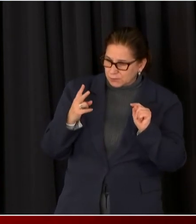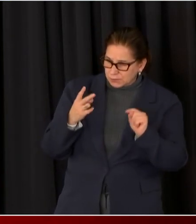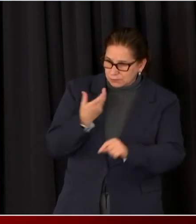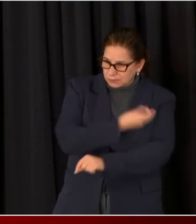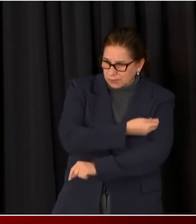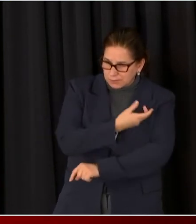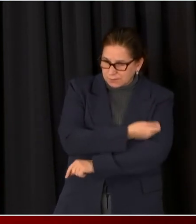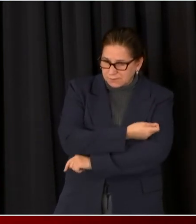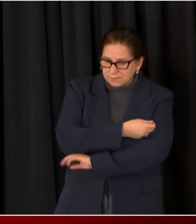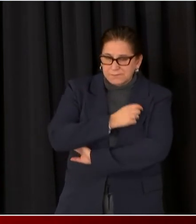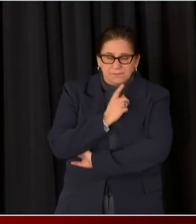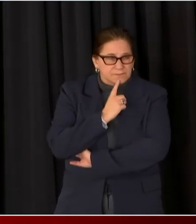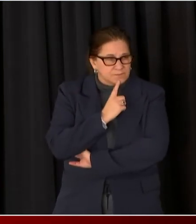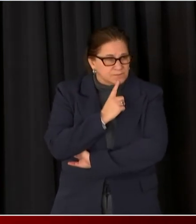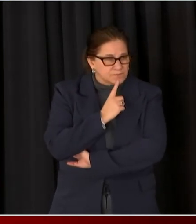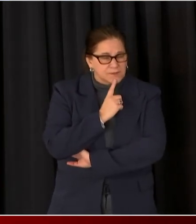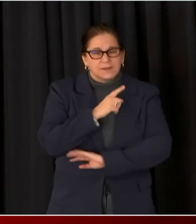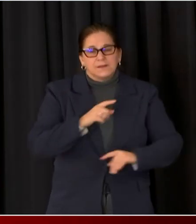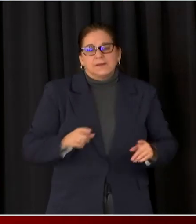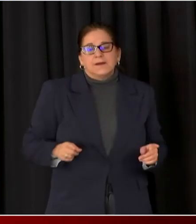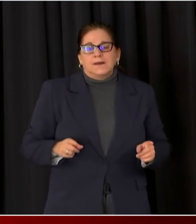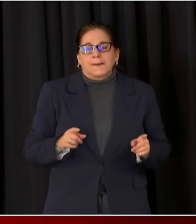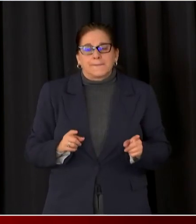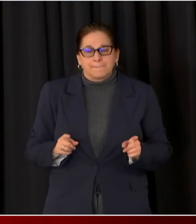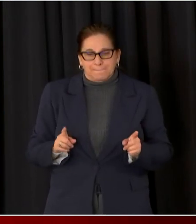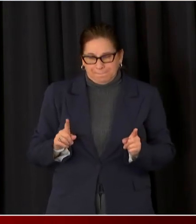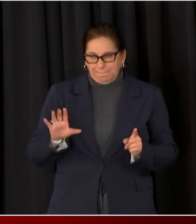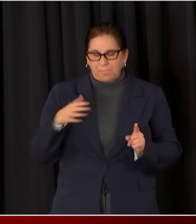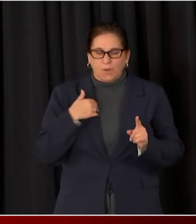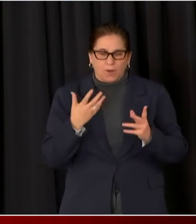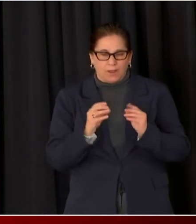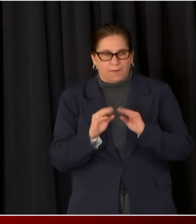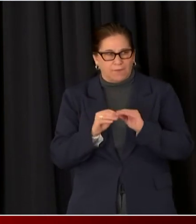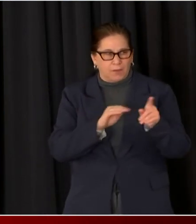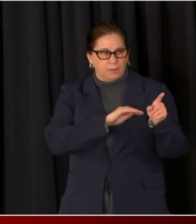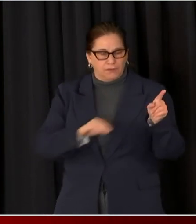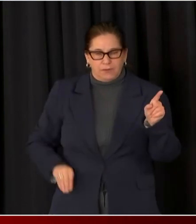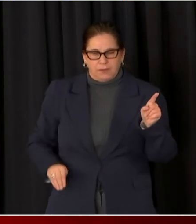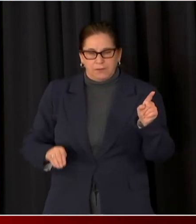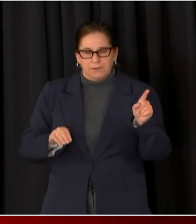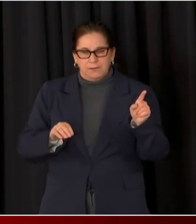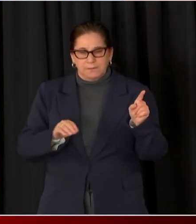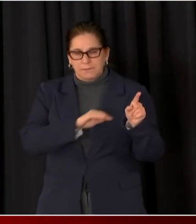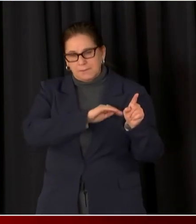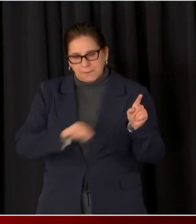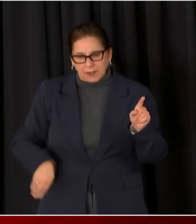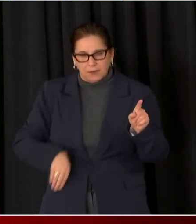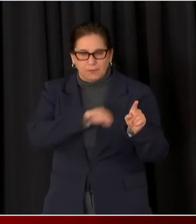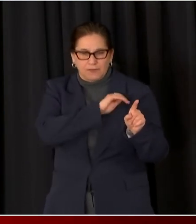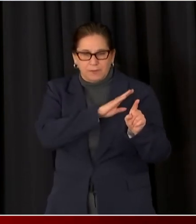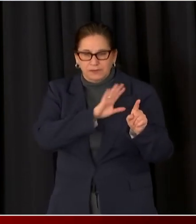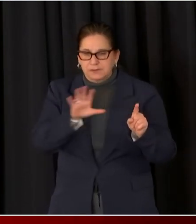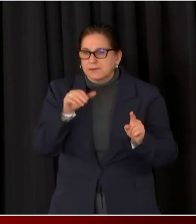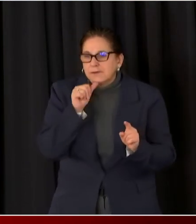only vaccinate 3,400 individuals out of these first set of doses. Okay, and then